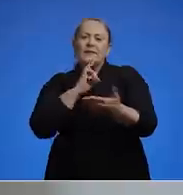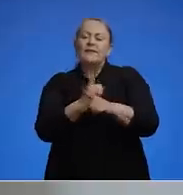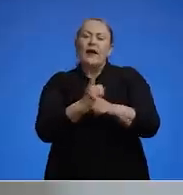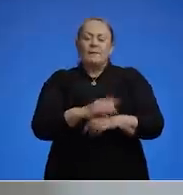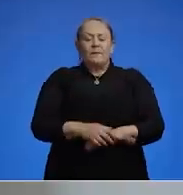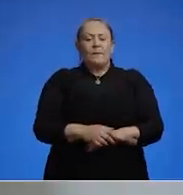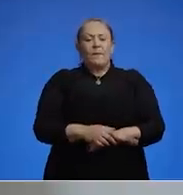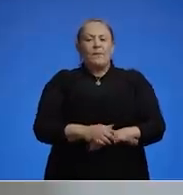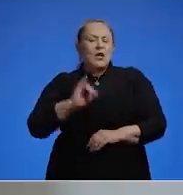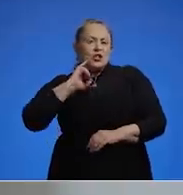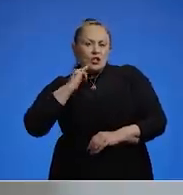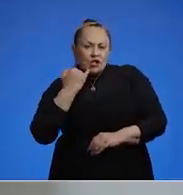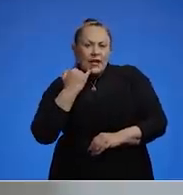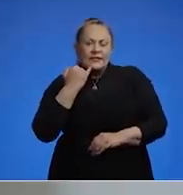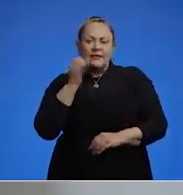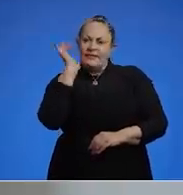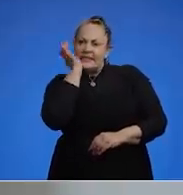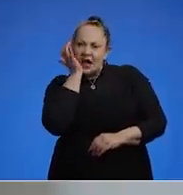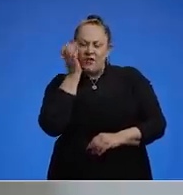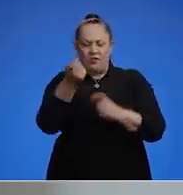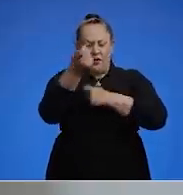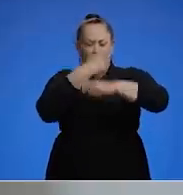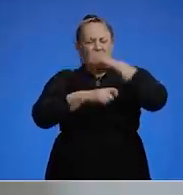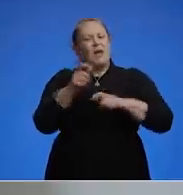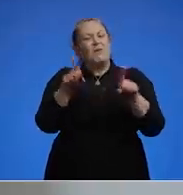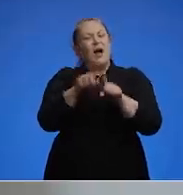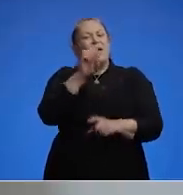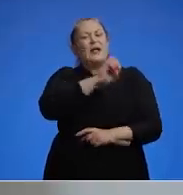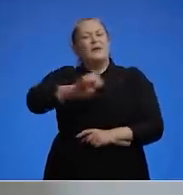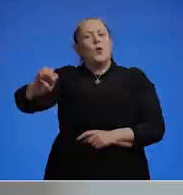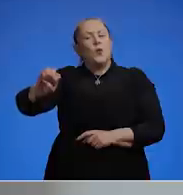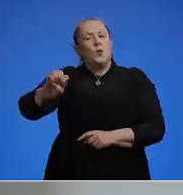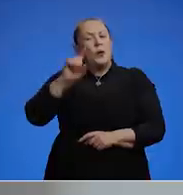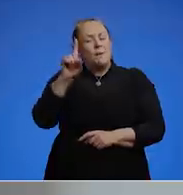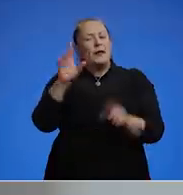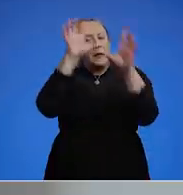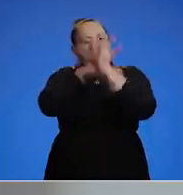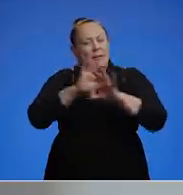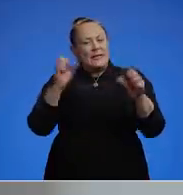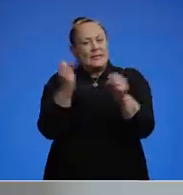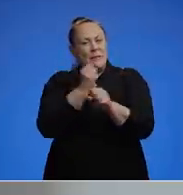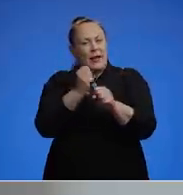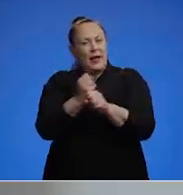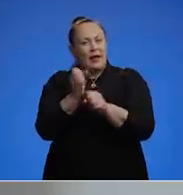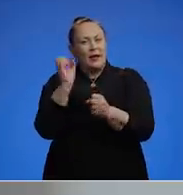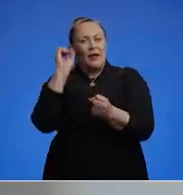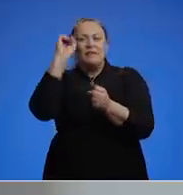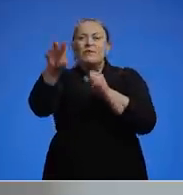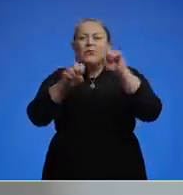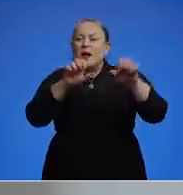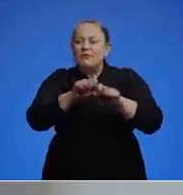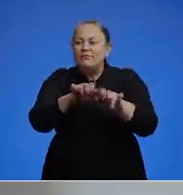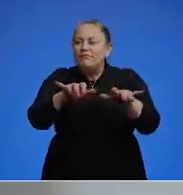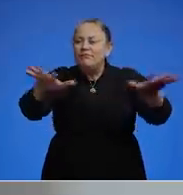says, "Jealousy and ambition cause disharmony, but the peacemaker sows seed that